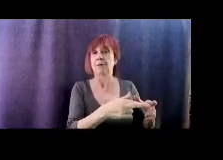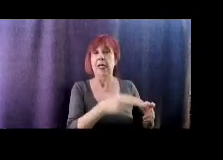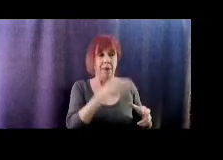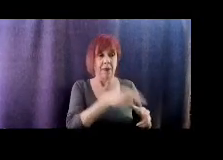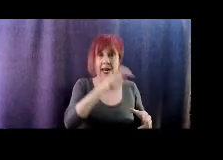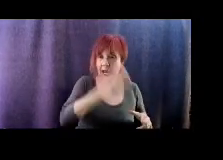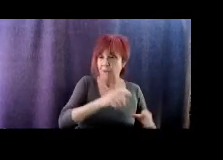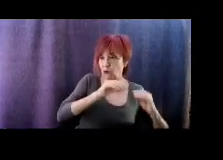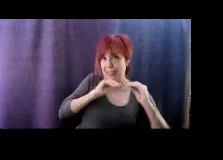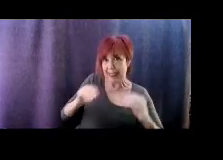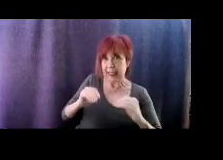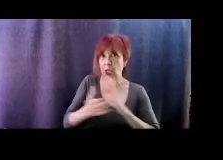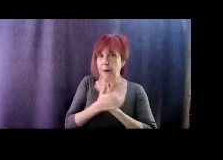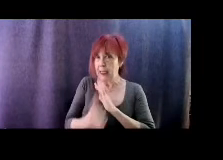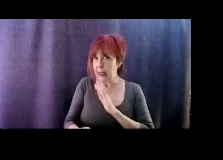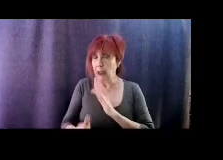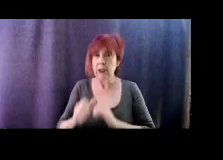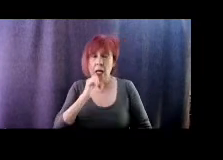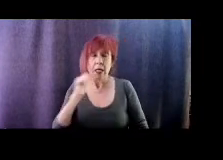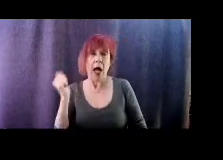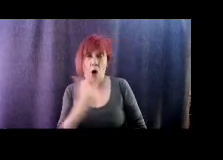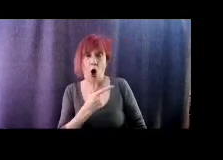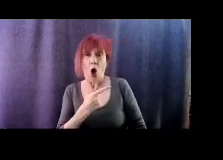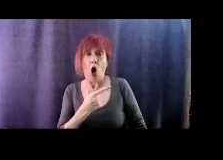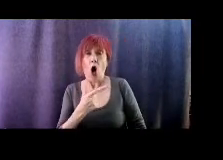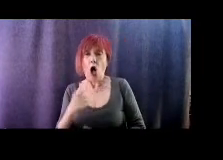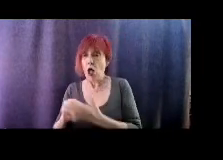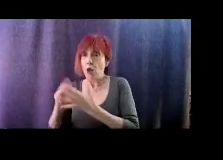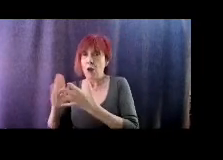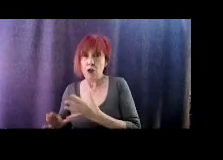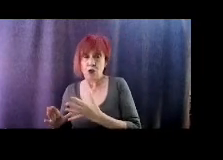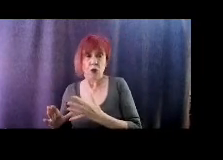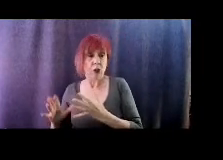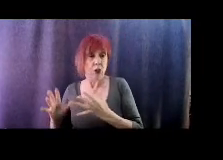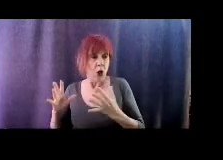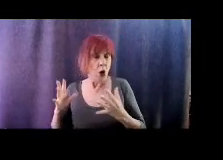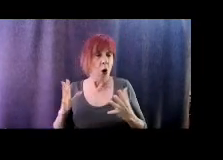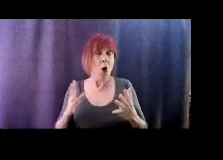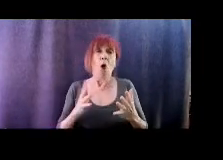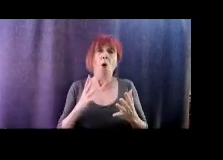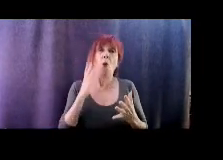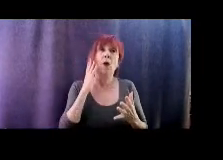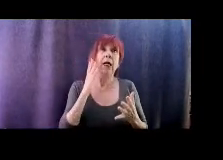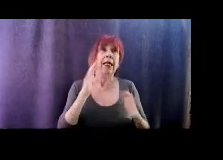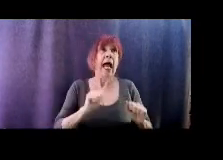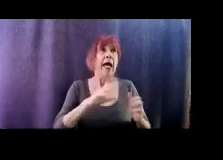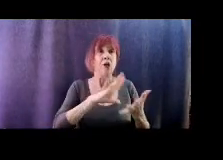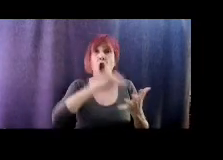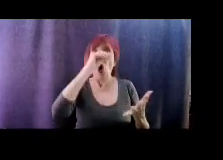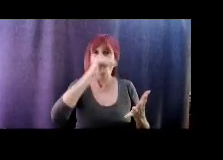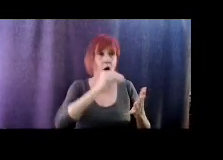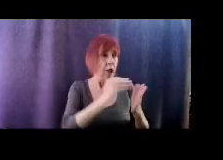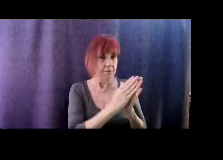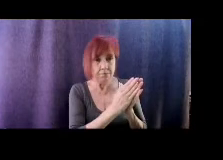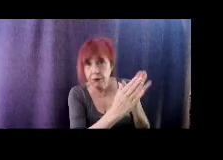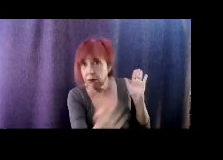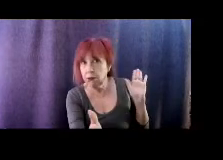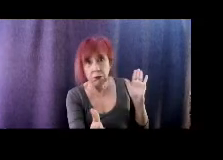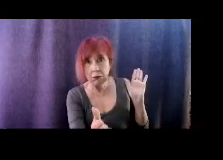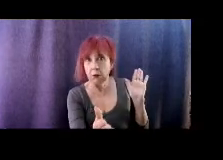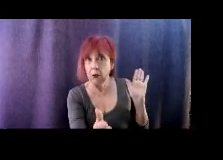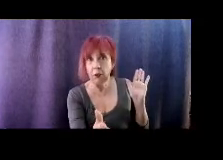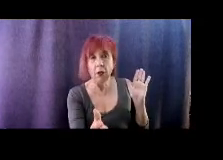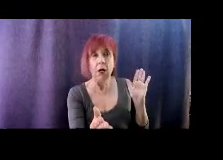job. Not all of our students will pick up an entire job. Maybe we have to split it up into smaller pieces and teach it step